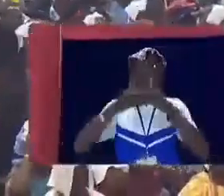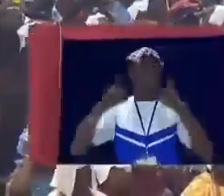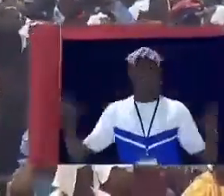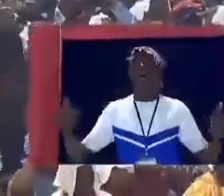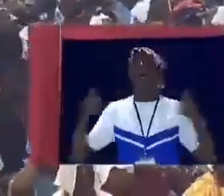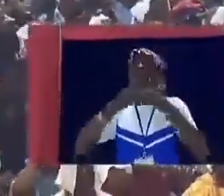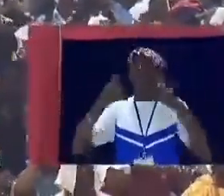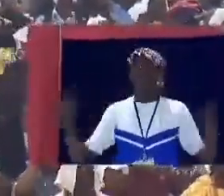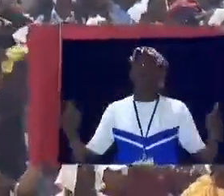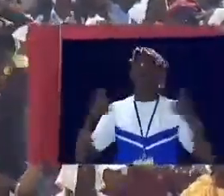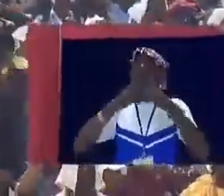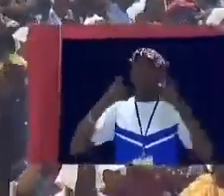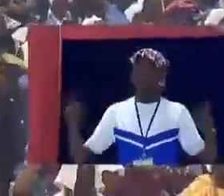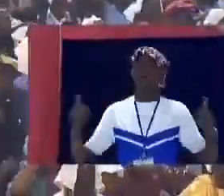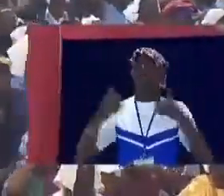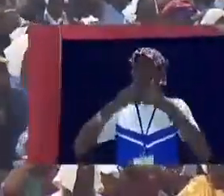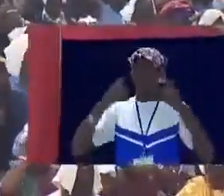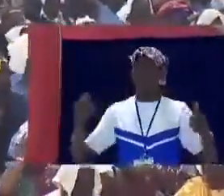Oh, hallelujah.